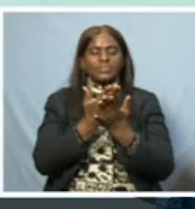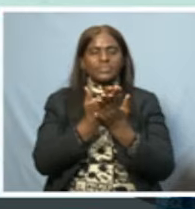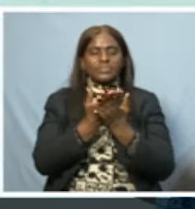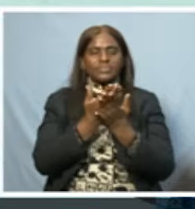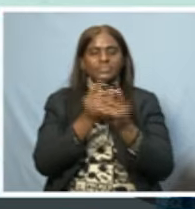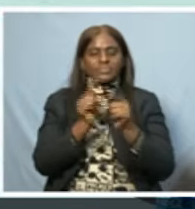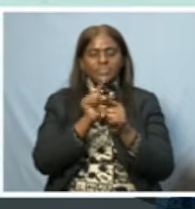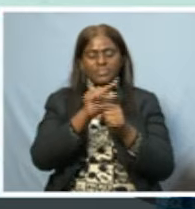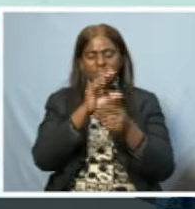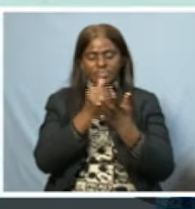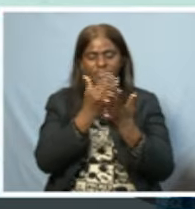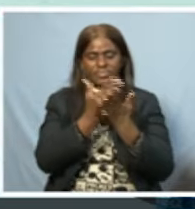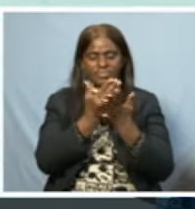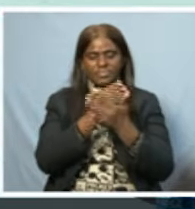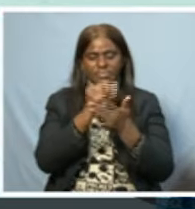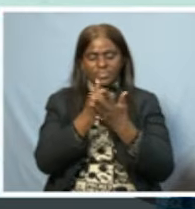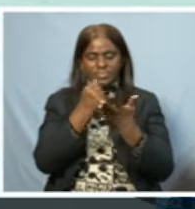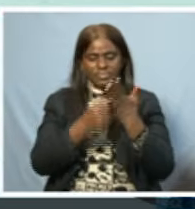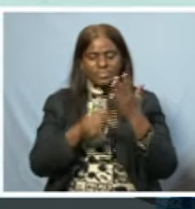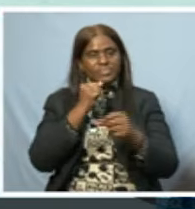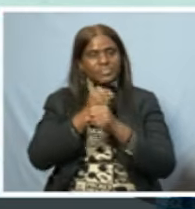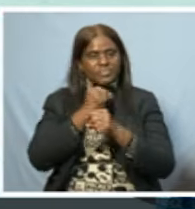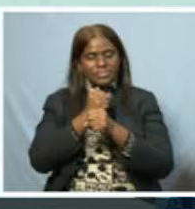and these recommendations were done.